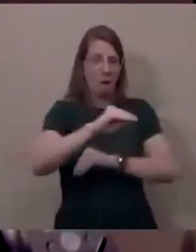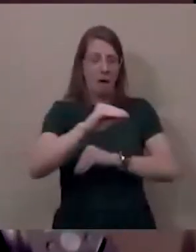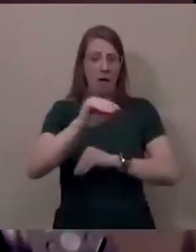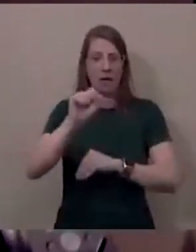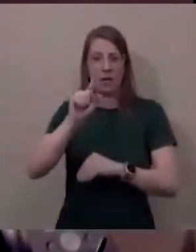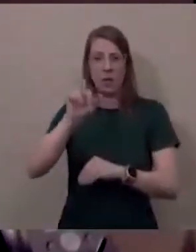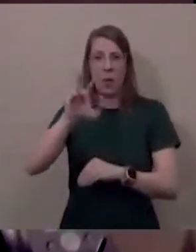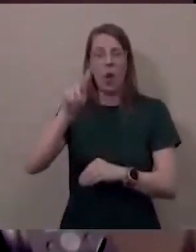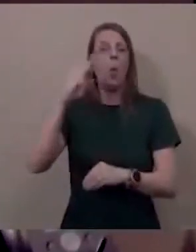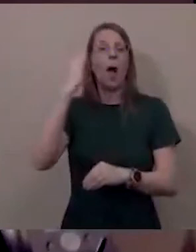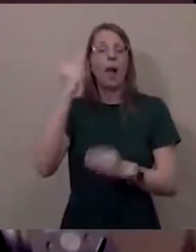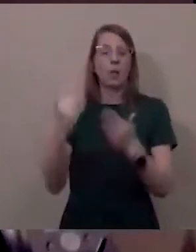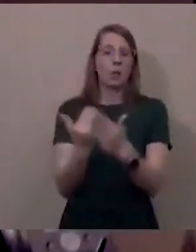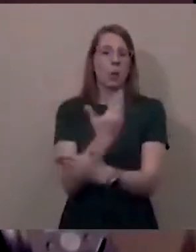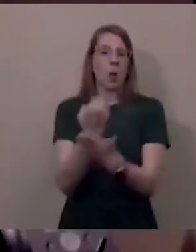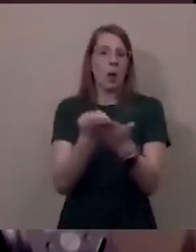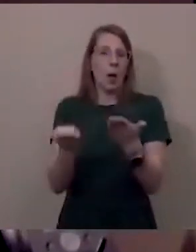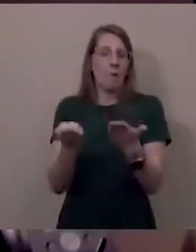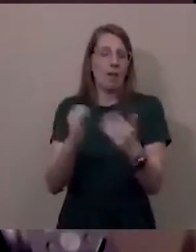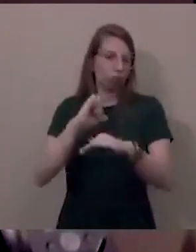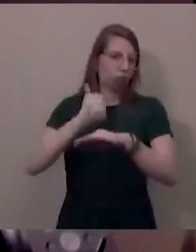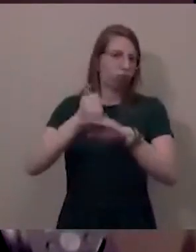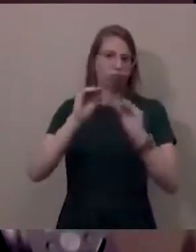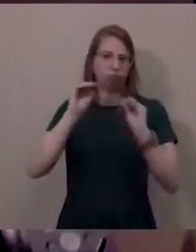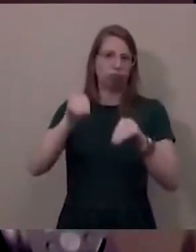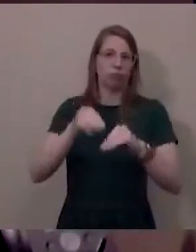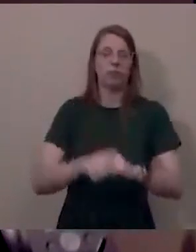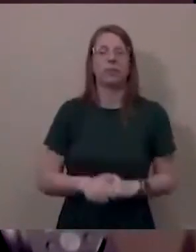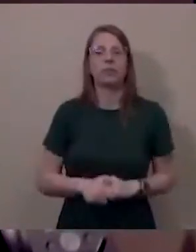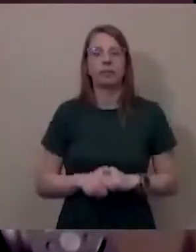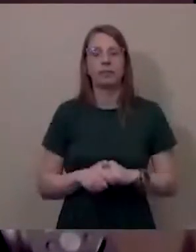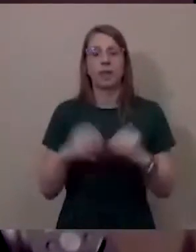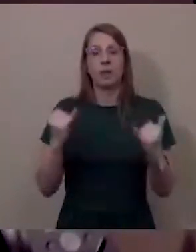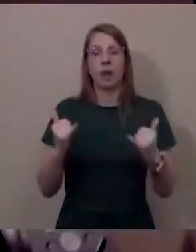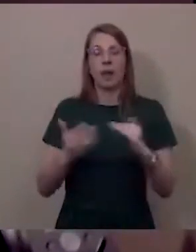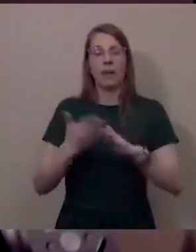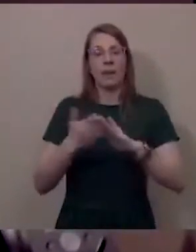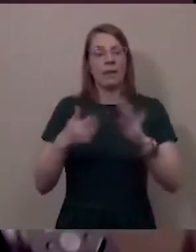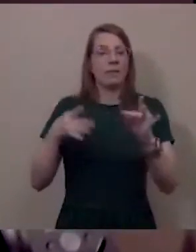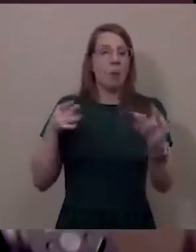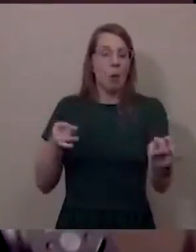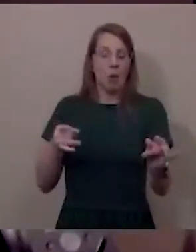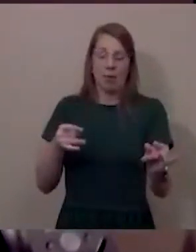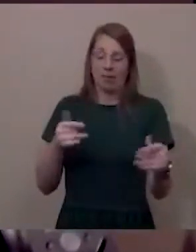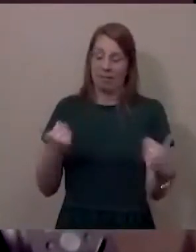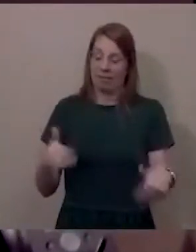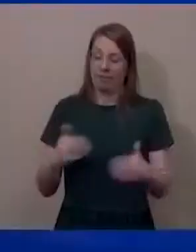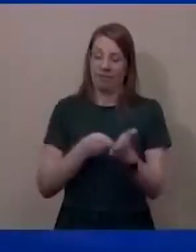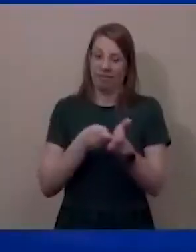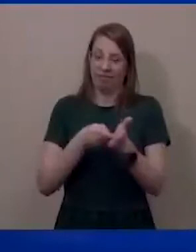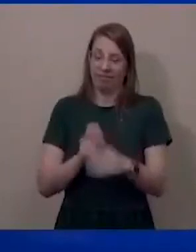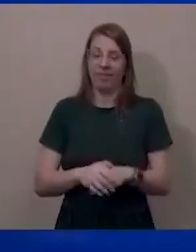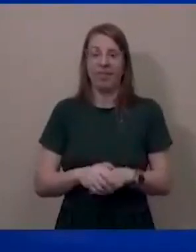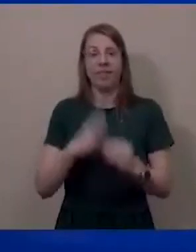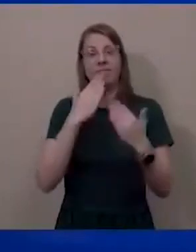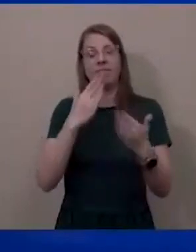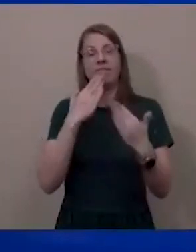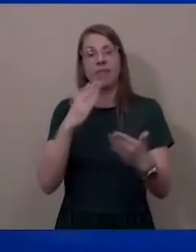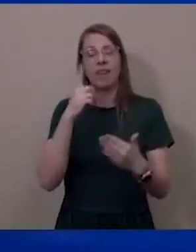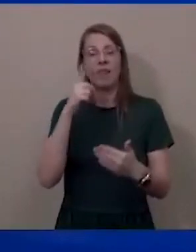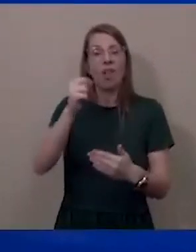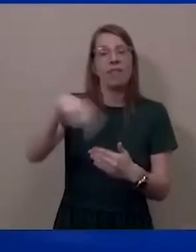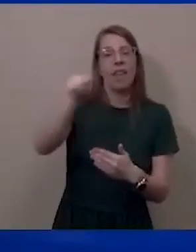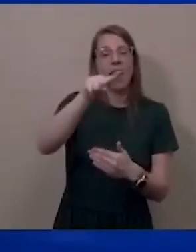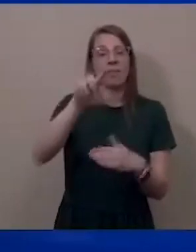brand new equipment, and I think things are, I tell you right now, run so much more smoothly. And I want to say thank you to them for